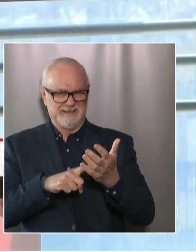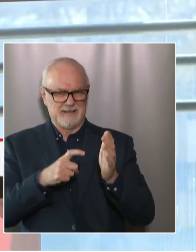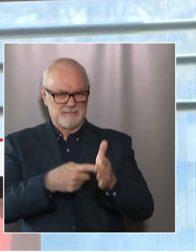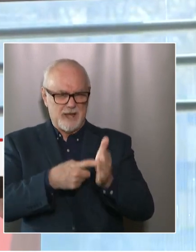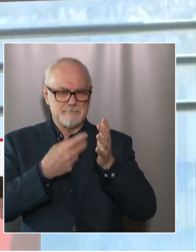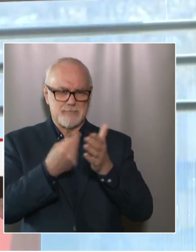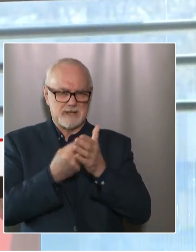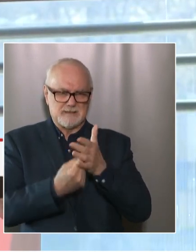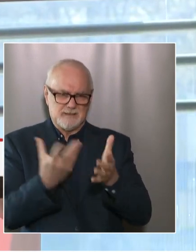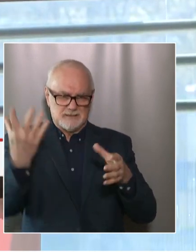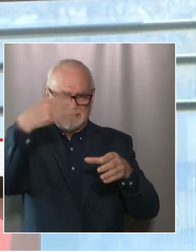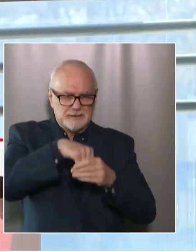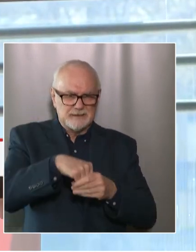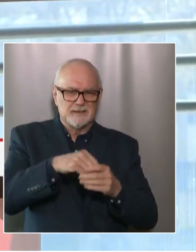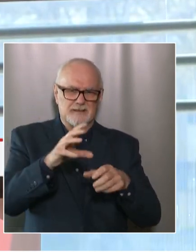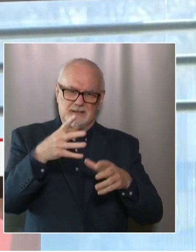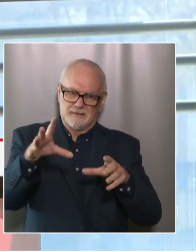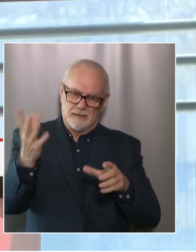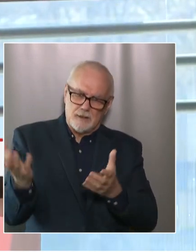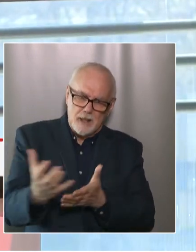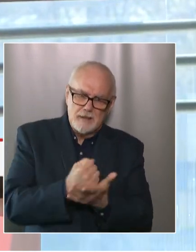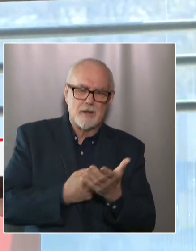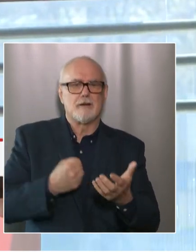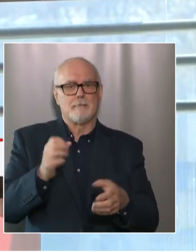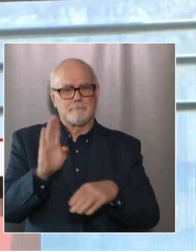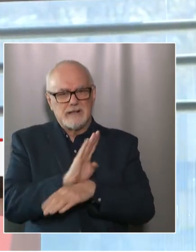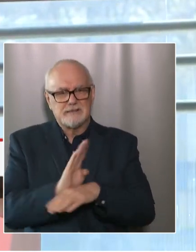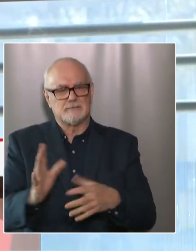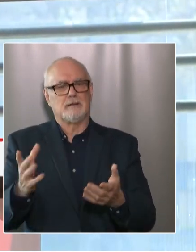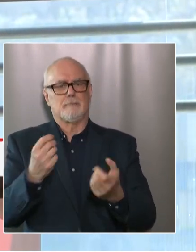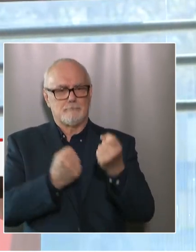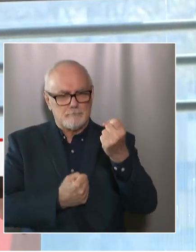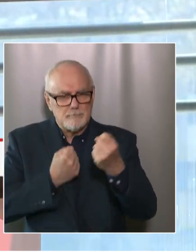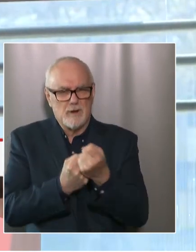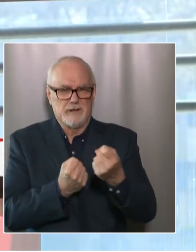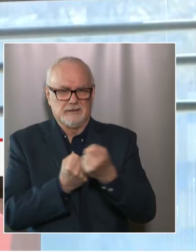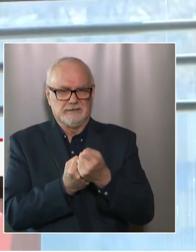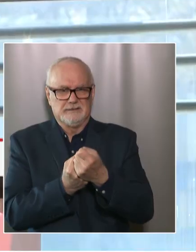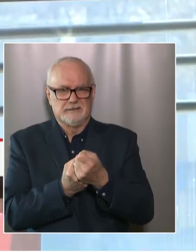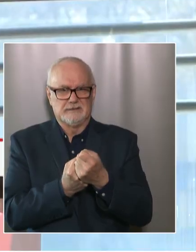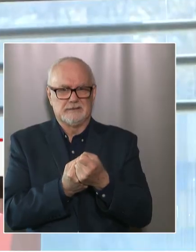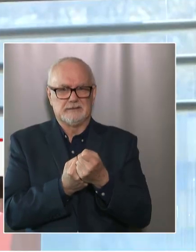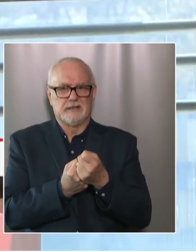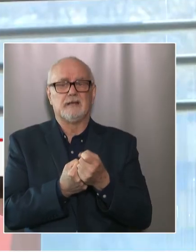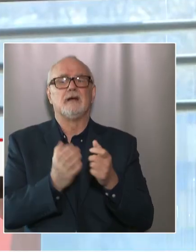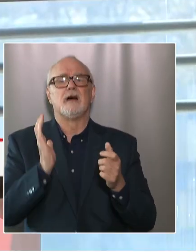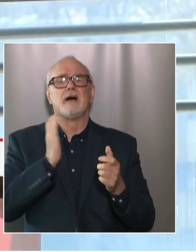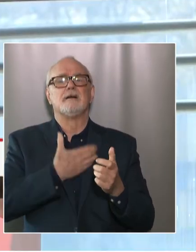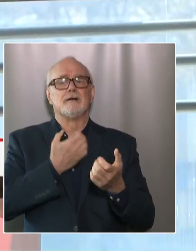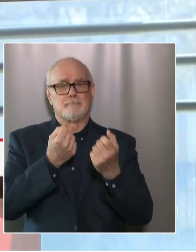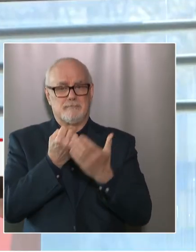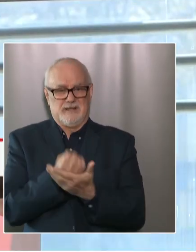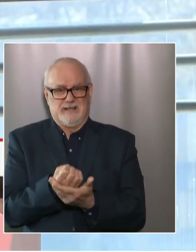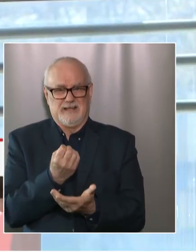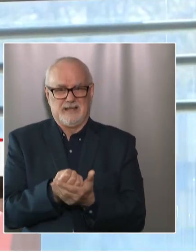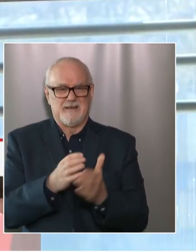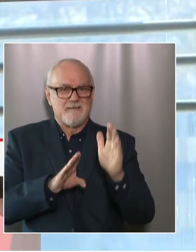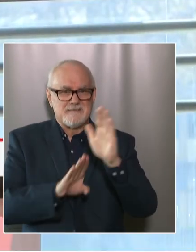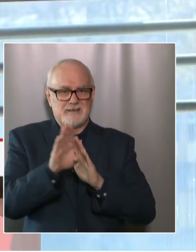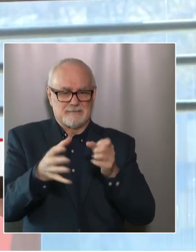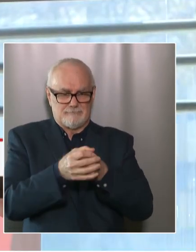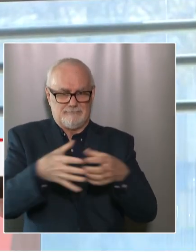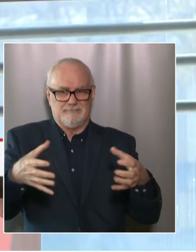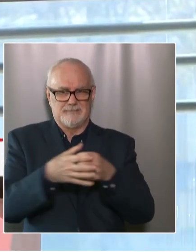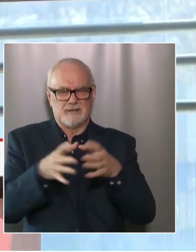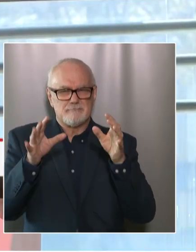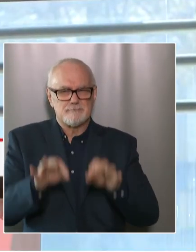sure we have a robust economic development strategy that we're not shy about investing in. That's great advice, great